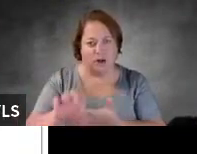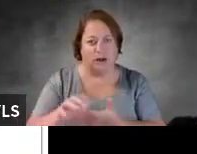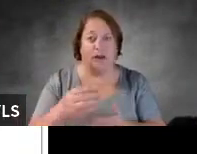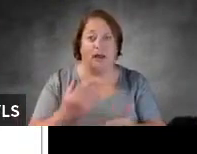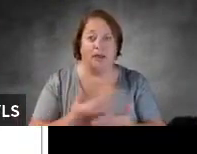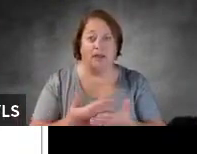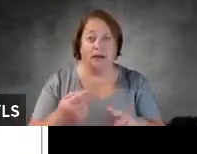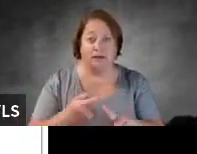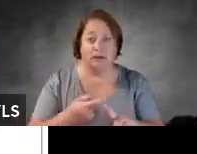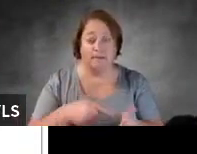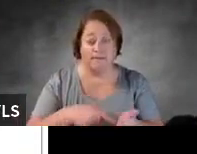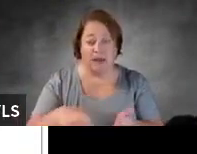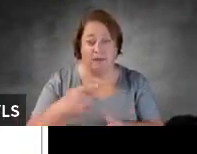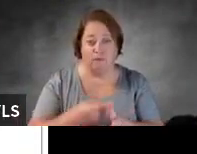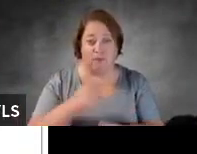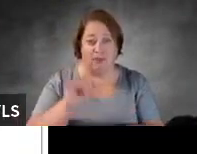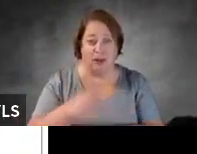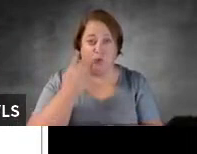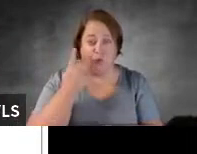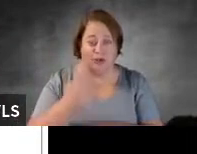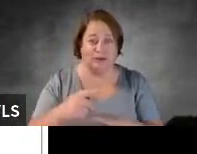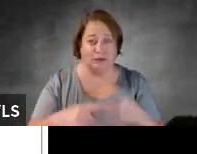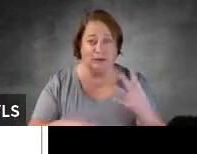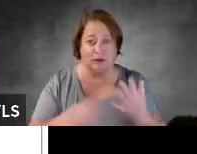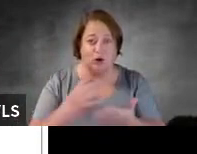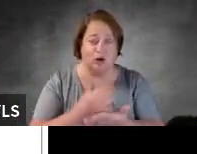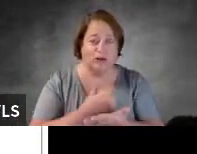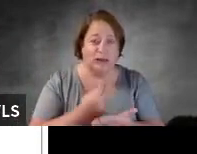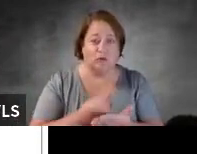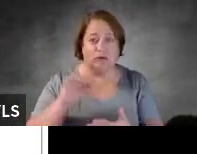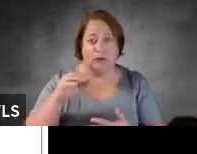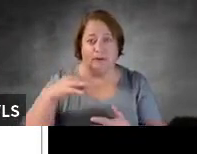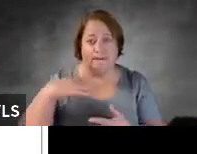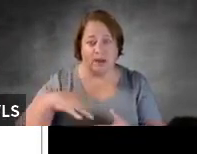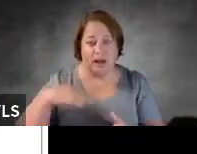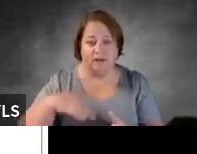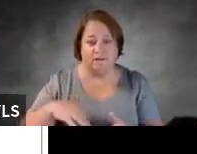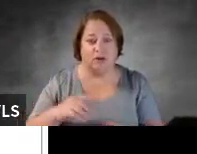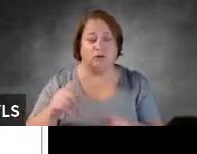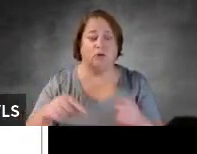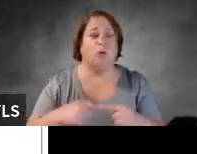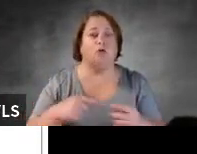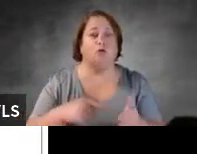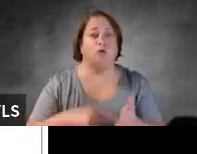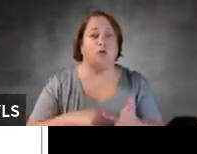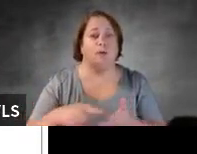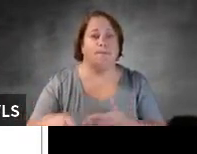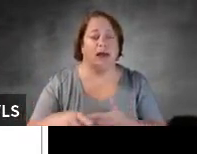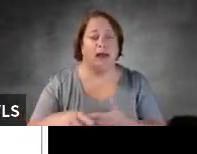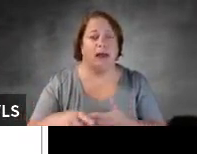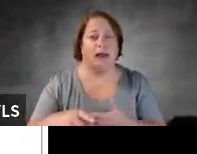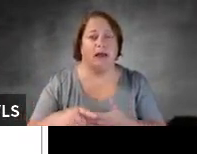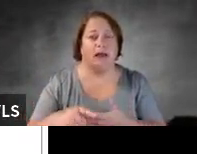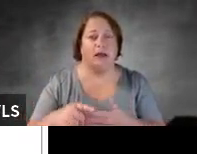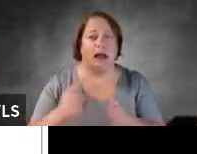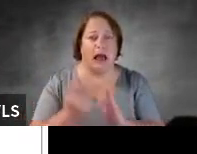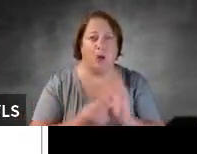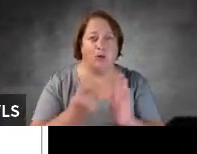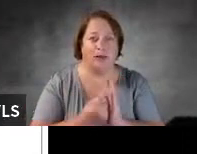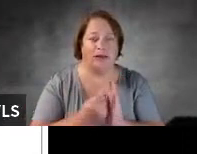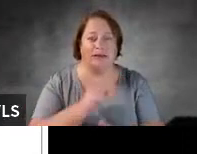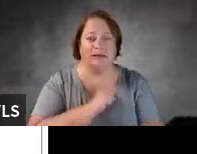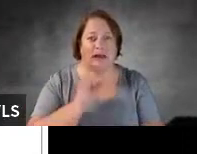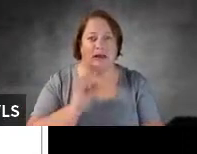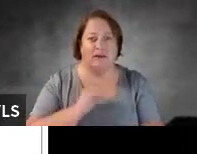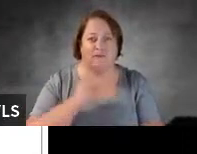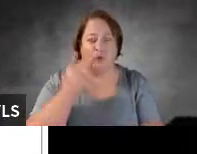out of these two funds, as you can see, are salaries and benefits. When you pay classified staff or hourly staff, you'll see